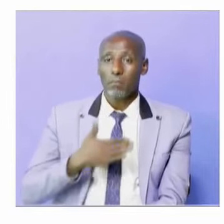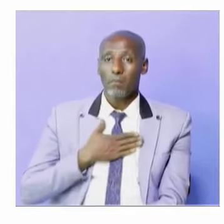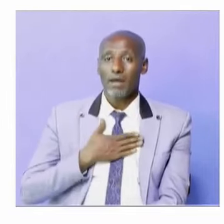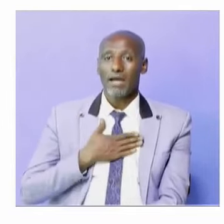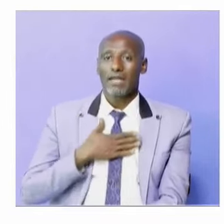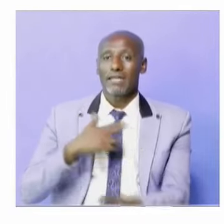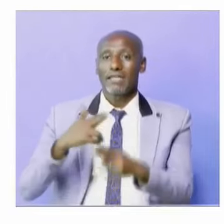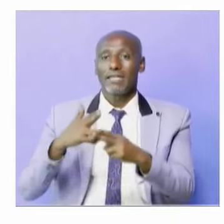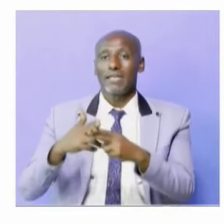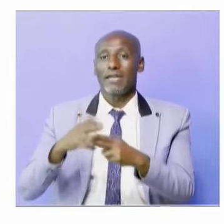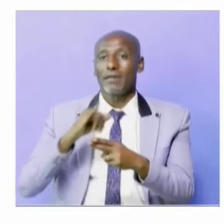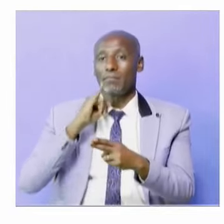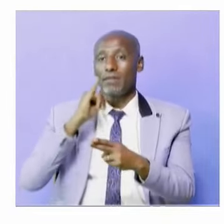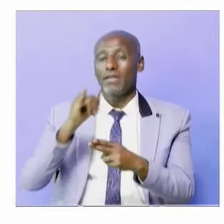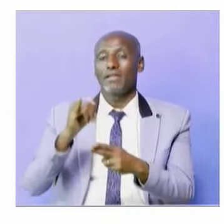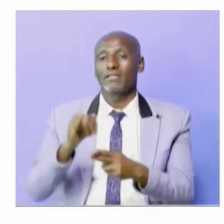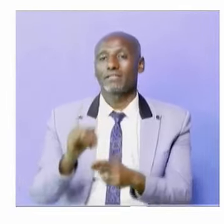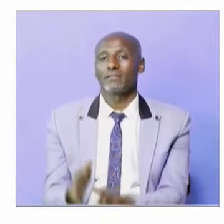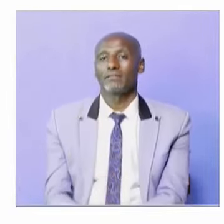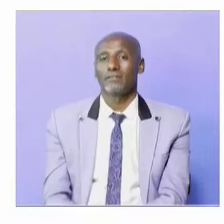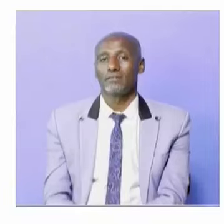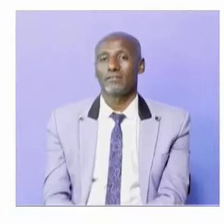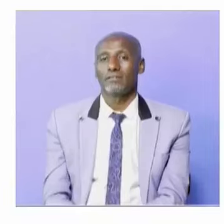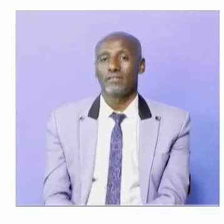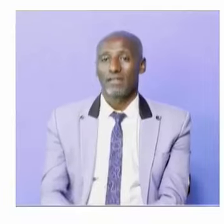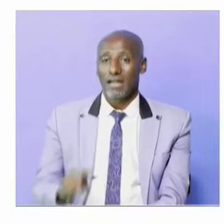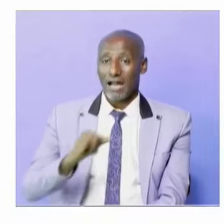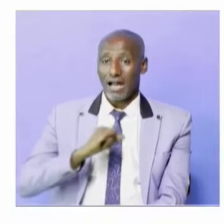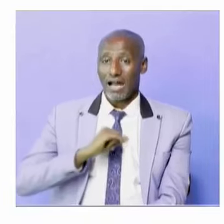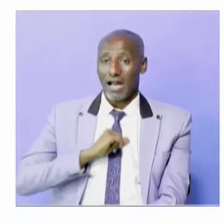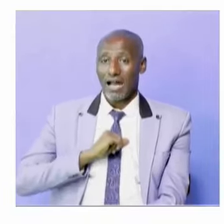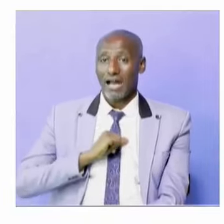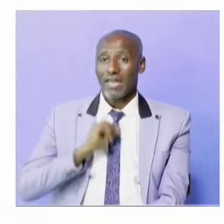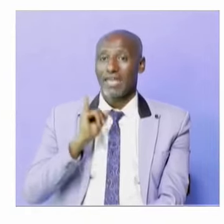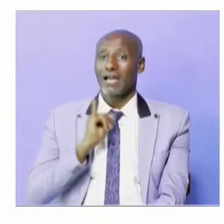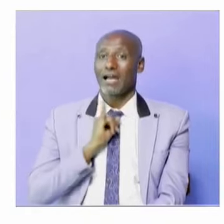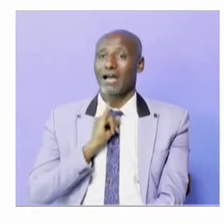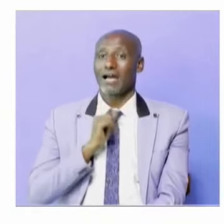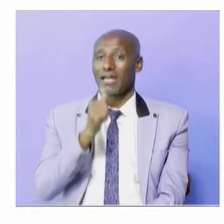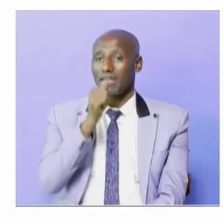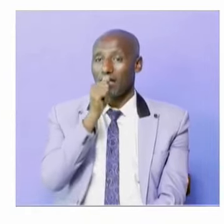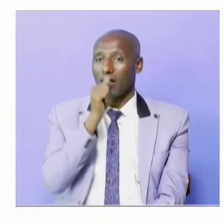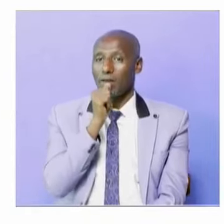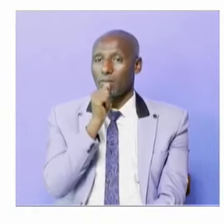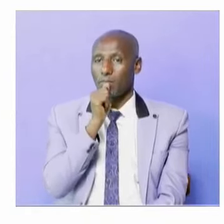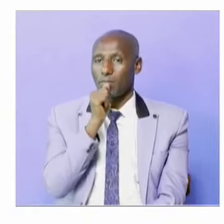Okay? My name is. Another one is, I am.